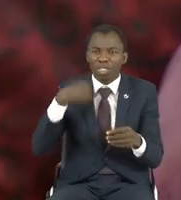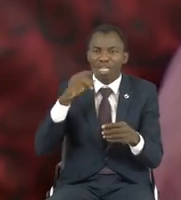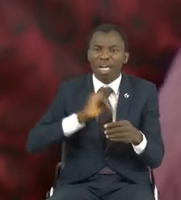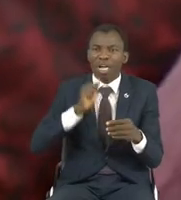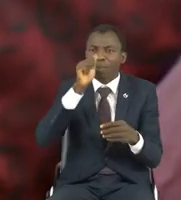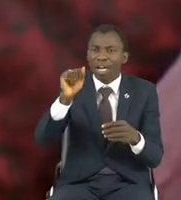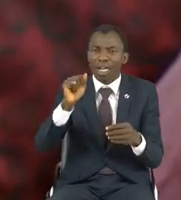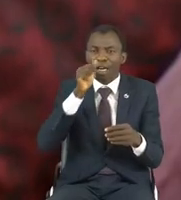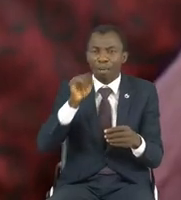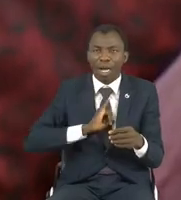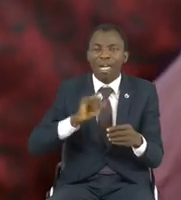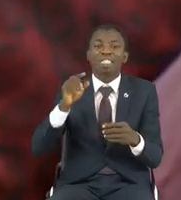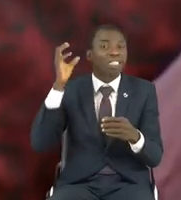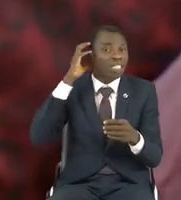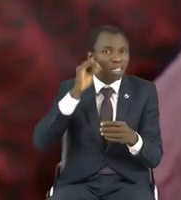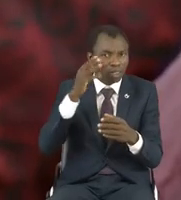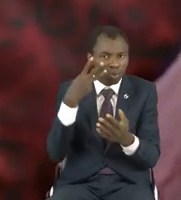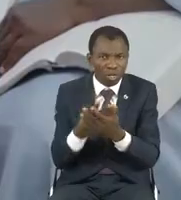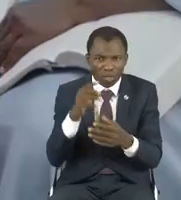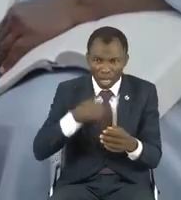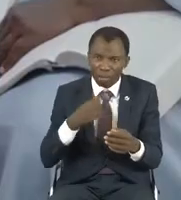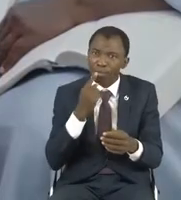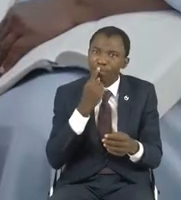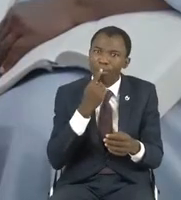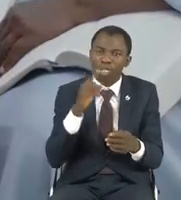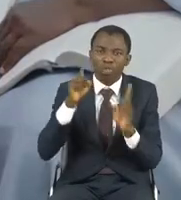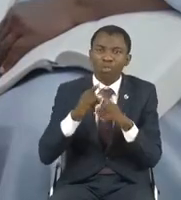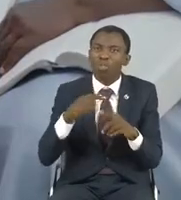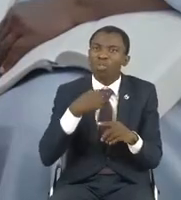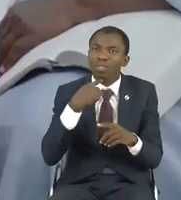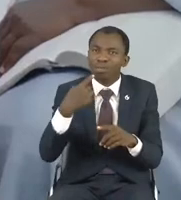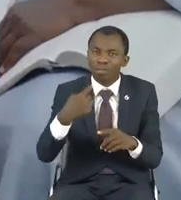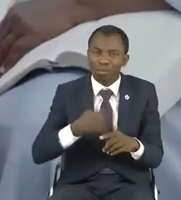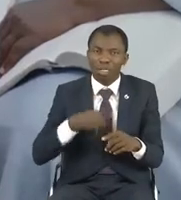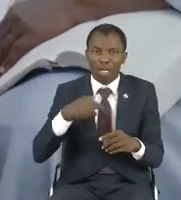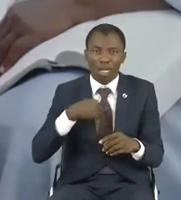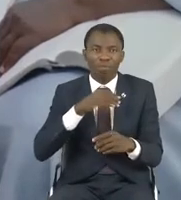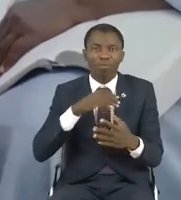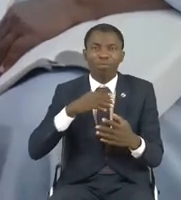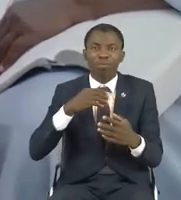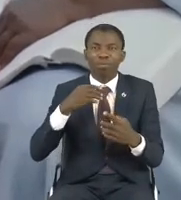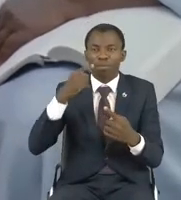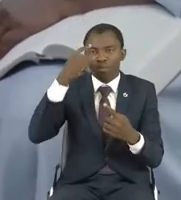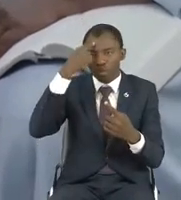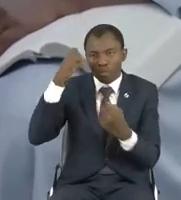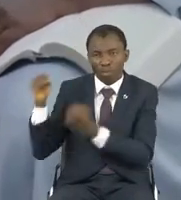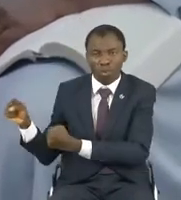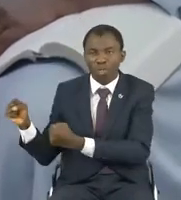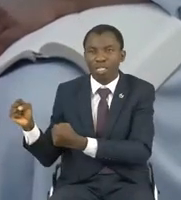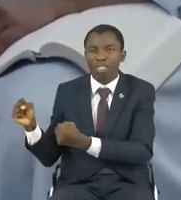You have the mouth. You have the audacity. You have the